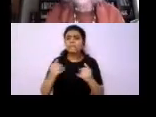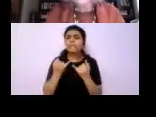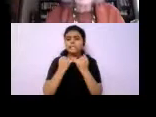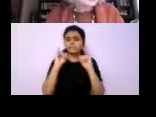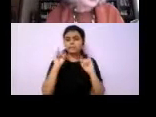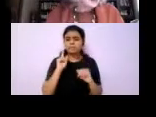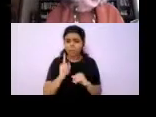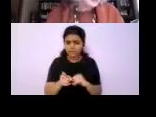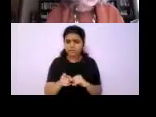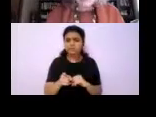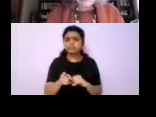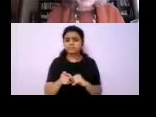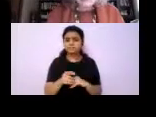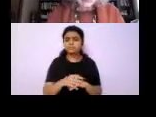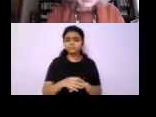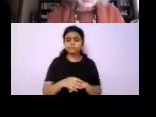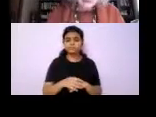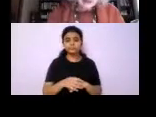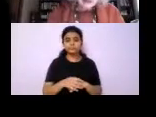and self-reliance.